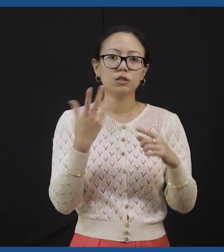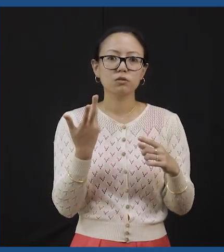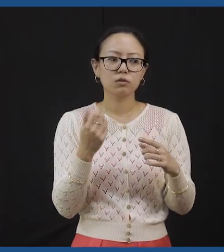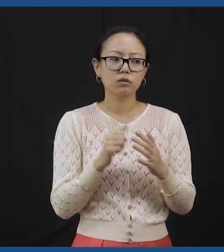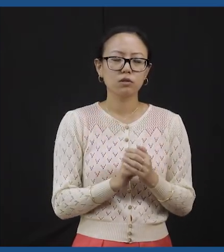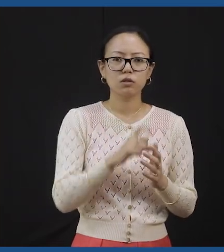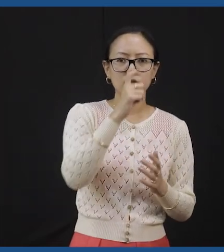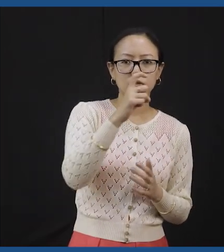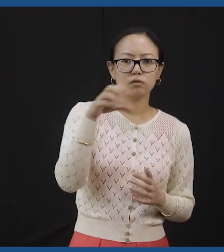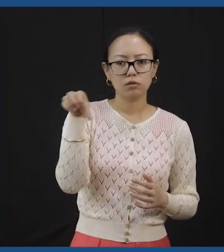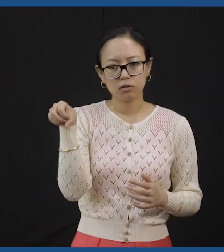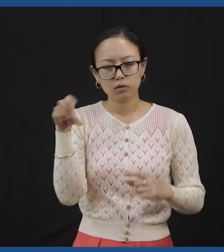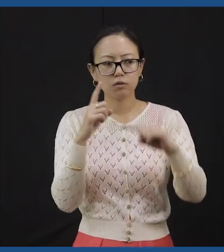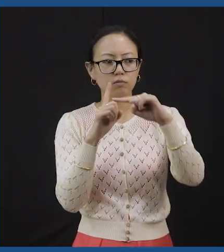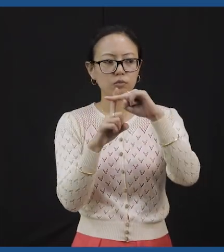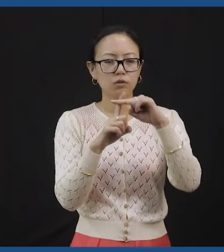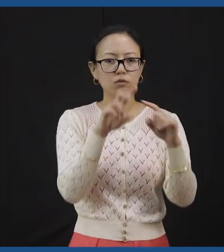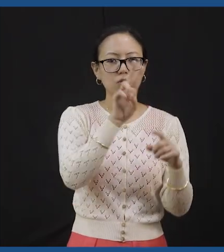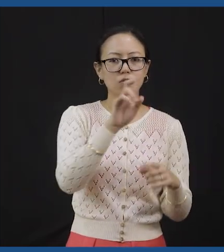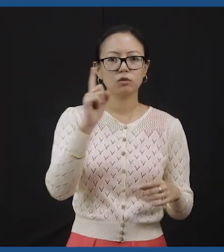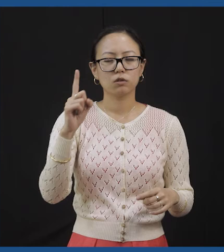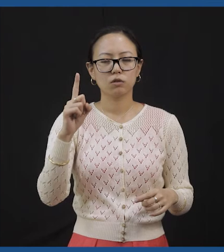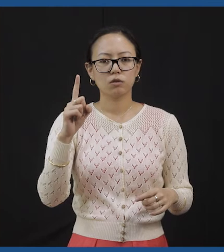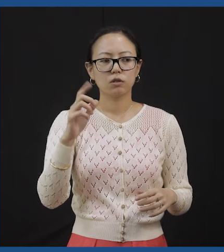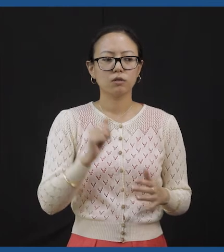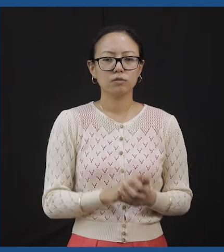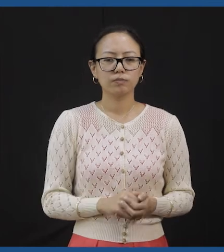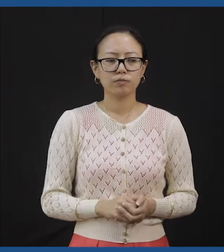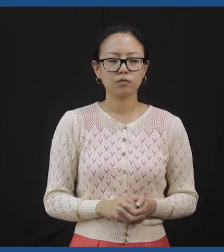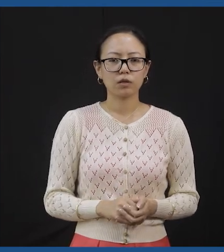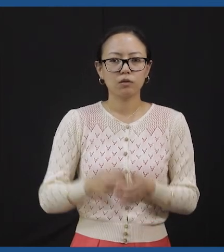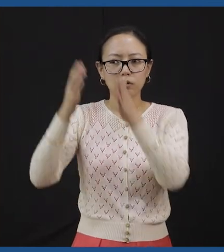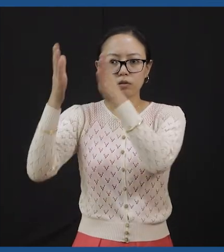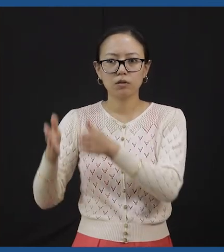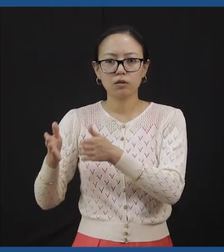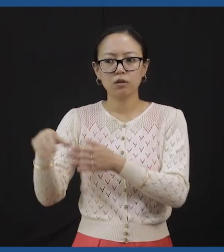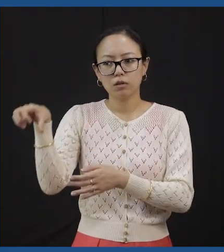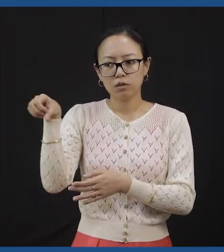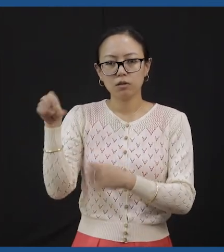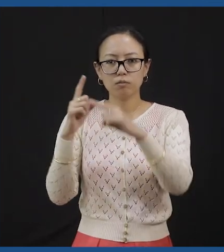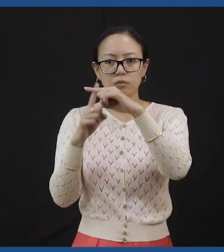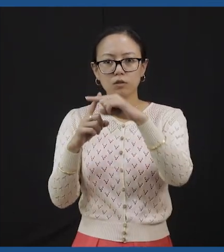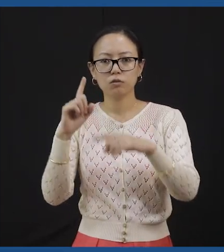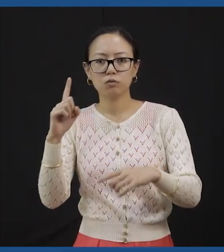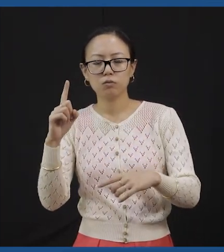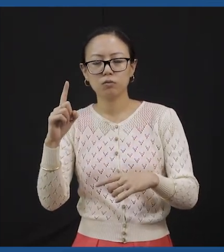to first add these two numbers. That is 79 plus 21. So 9 plus 1 is